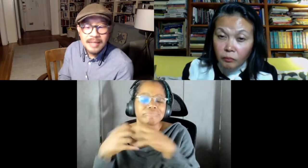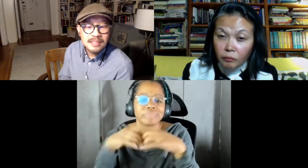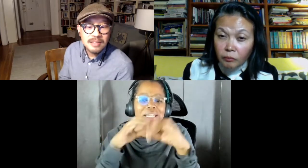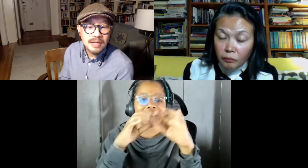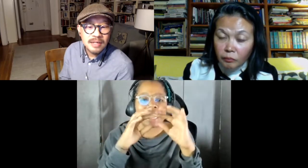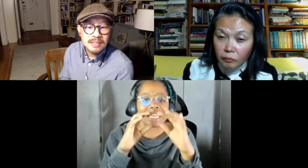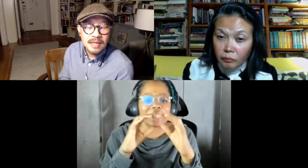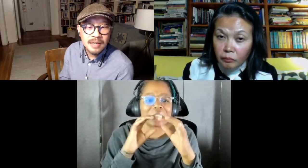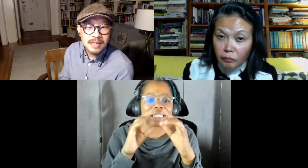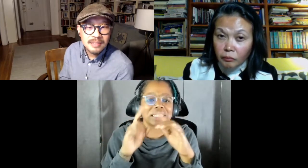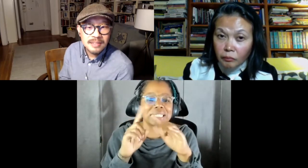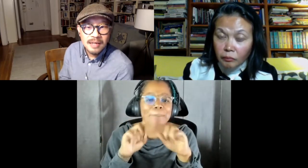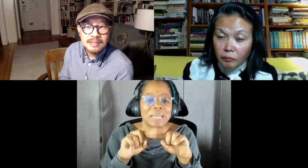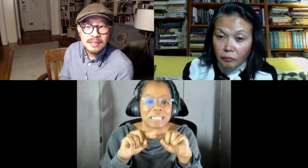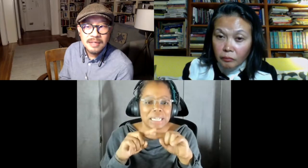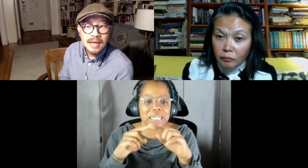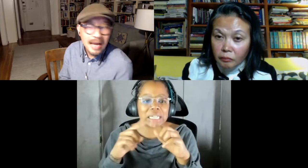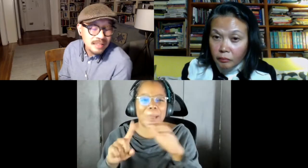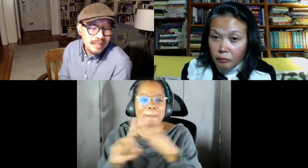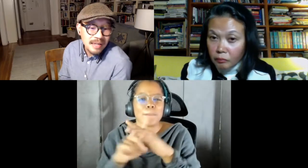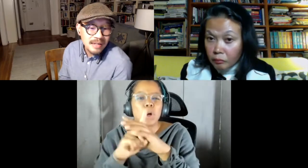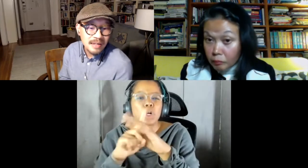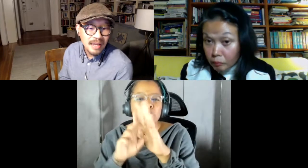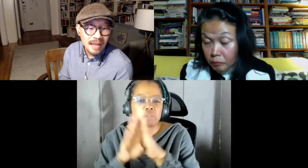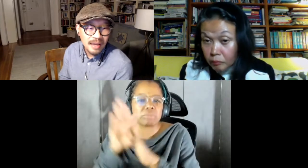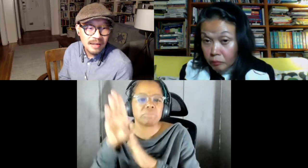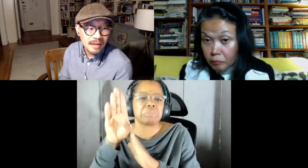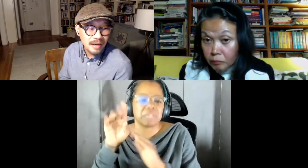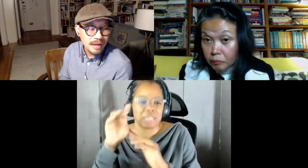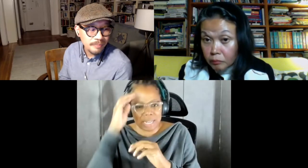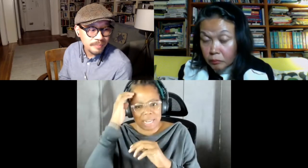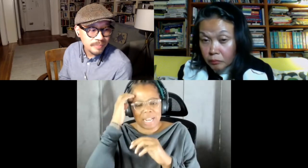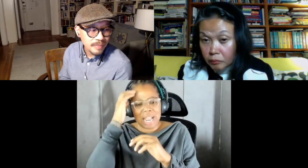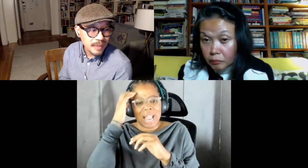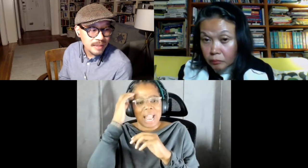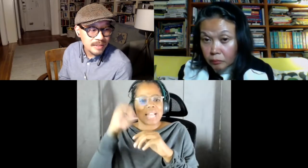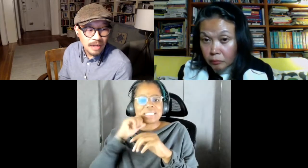emerging. It's not isolated and